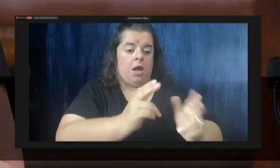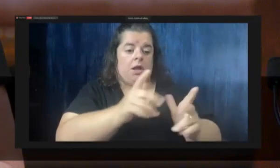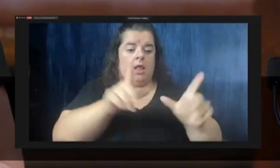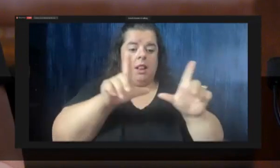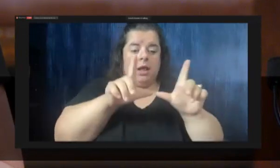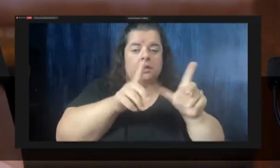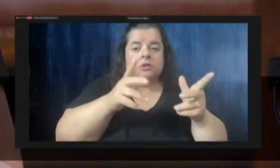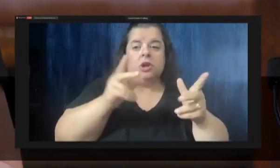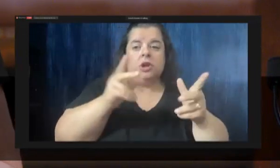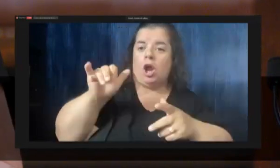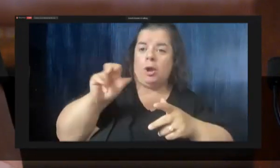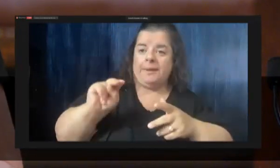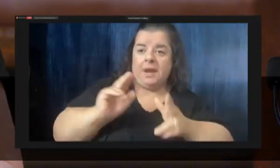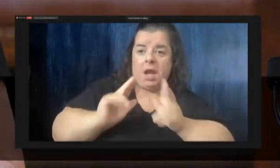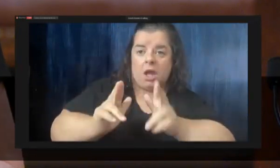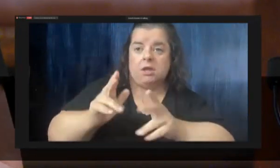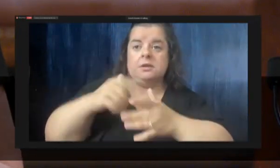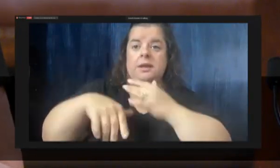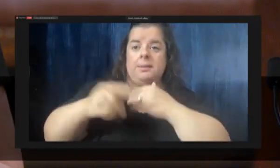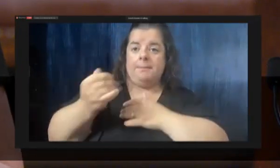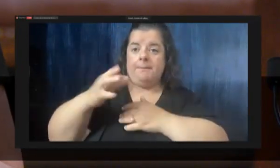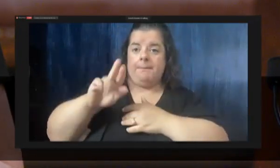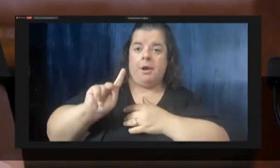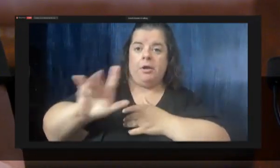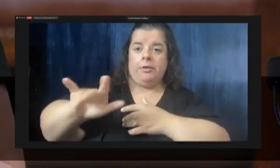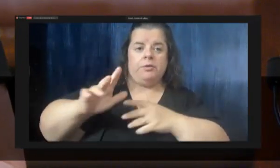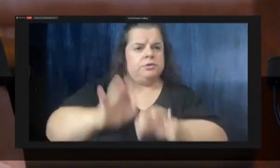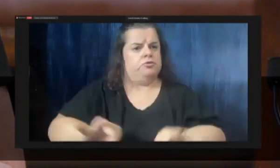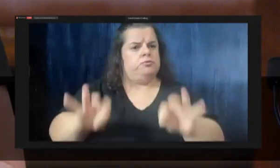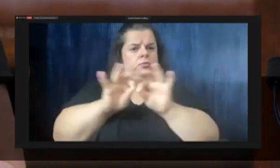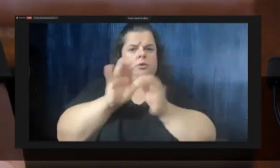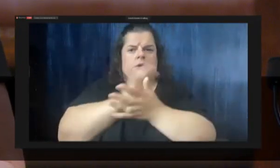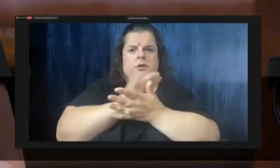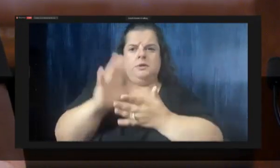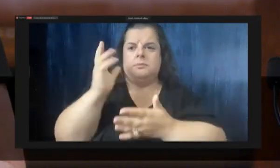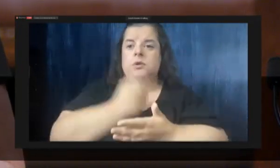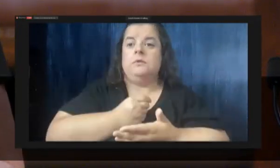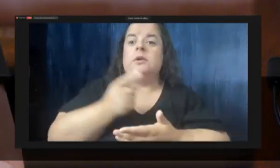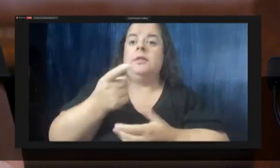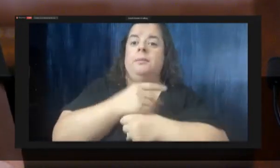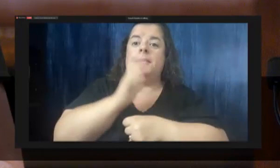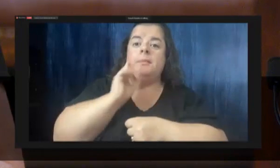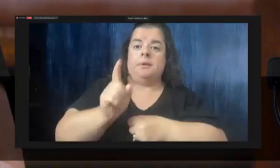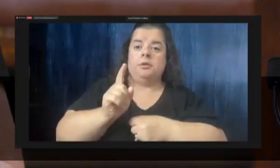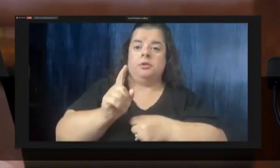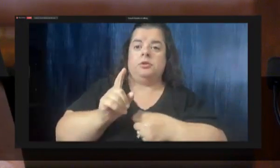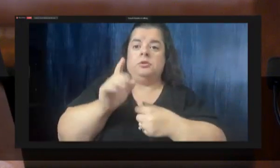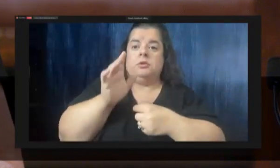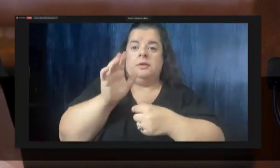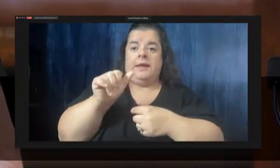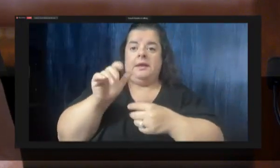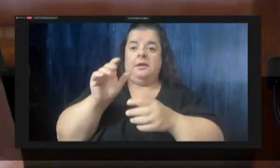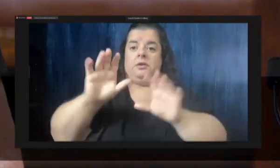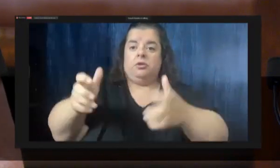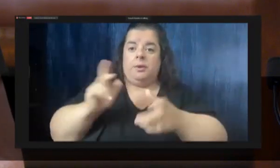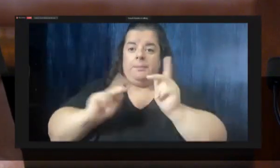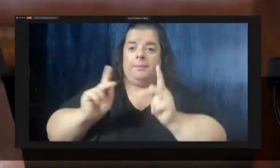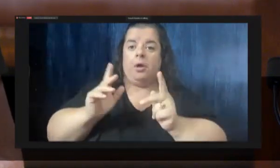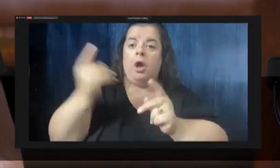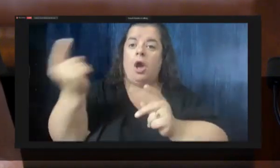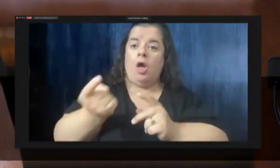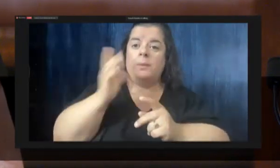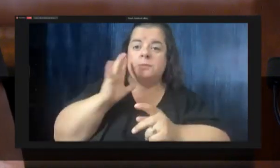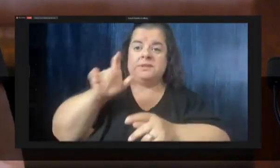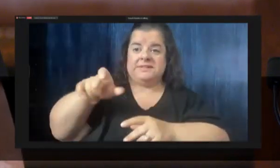Park, in particular, are crown jewels, and they're going to make sure the population in Frick is high enough to always need hunting.